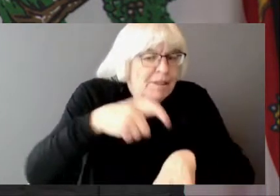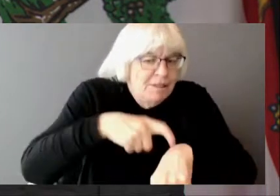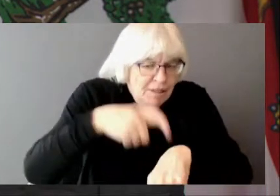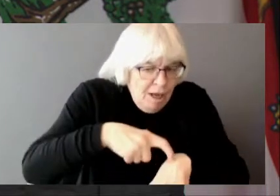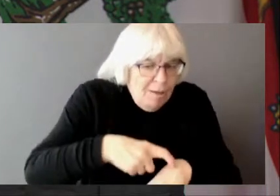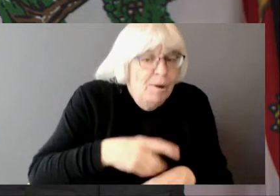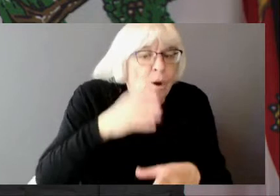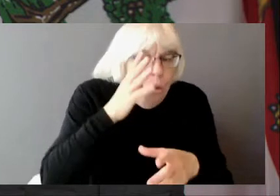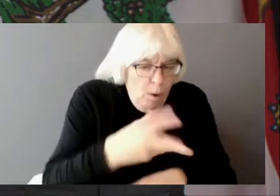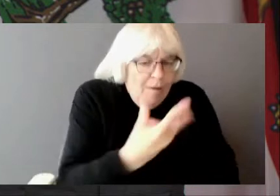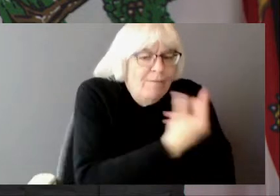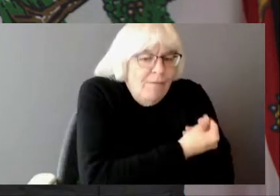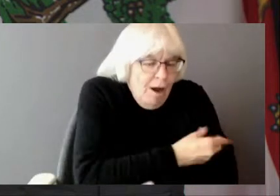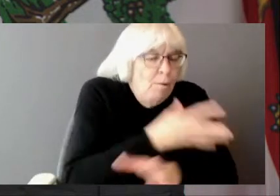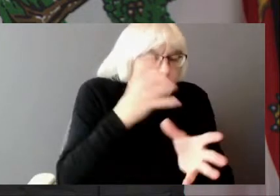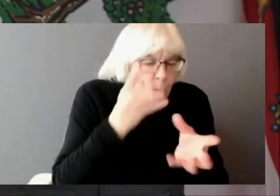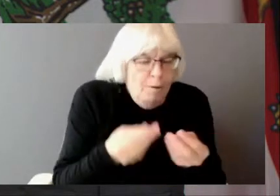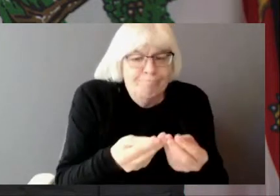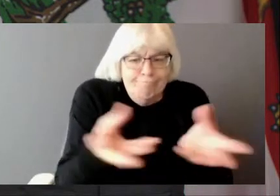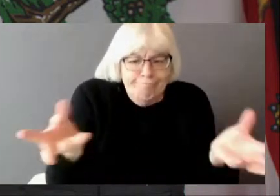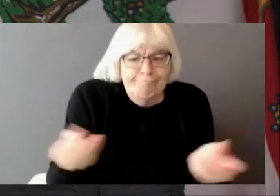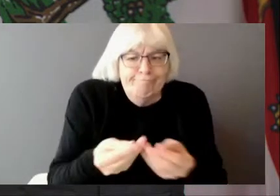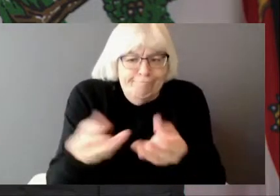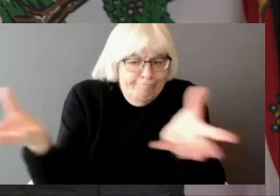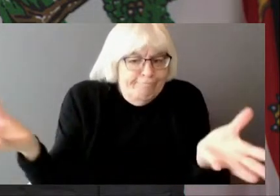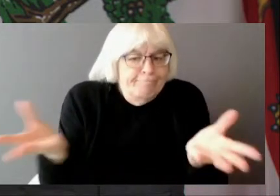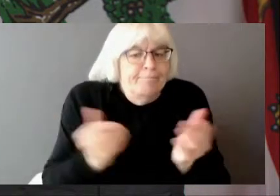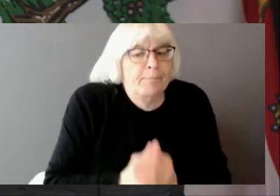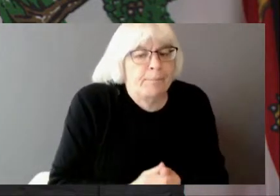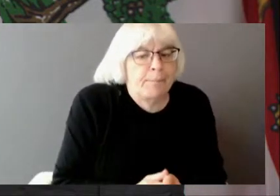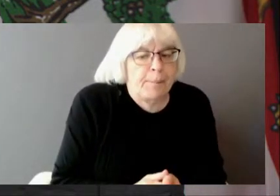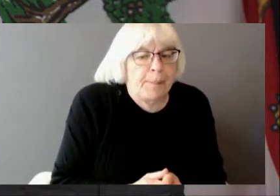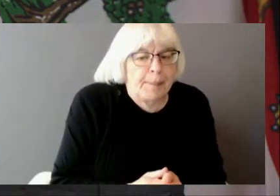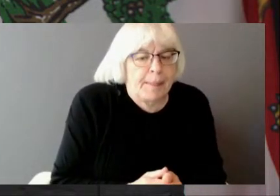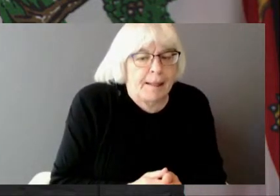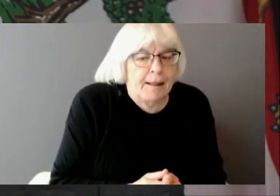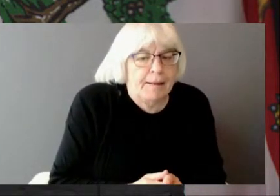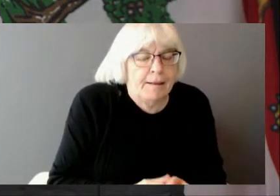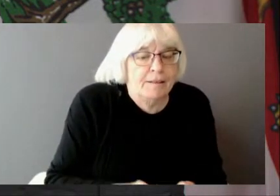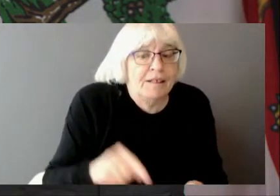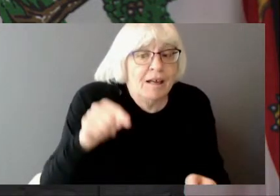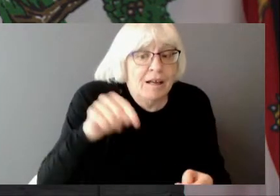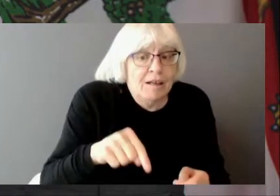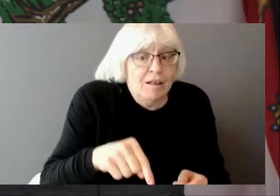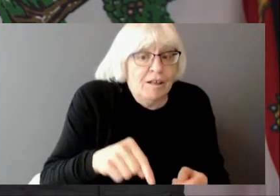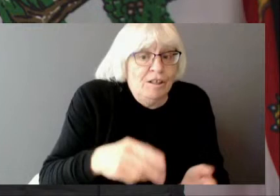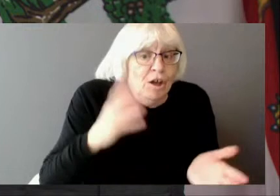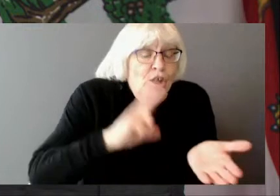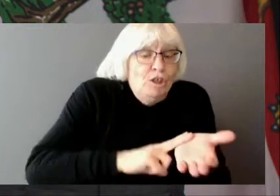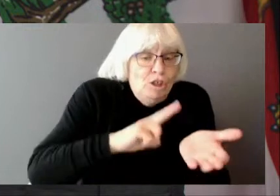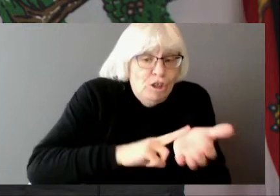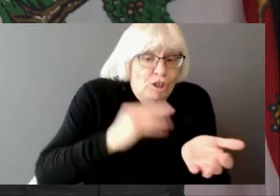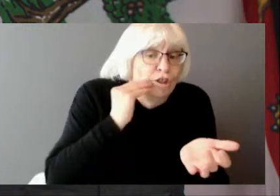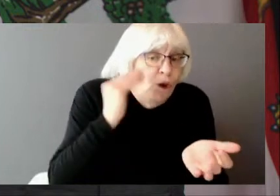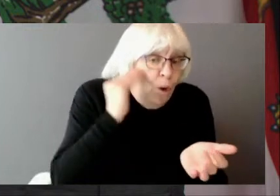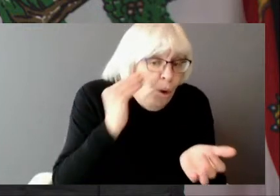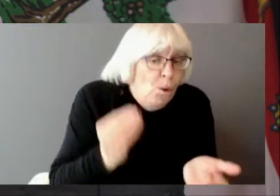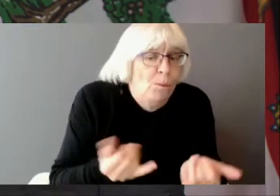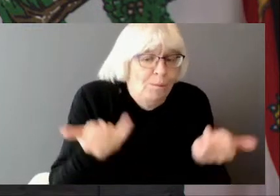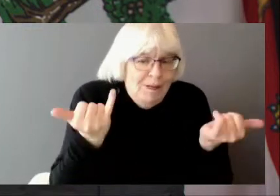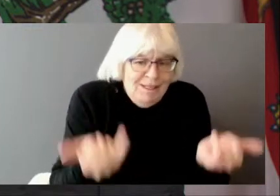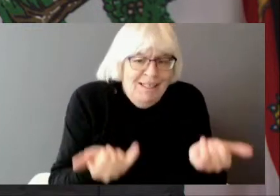Dr. Morrison mentioned, the long-term care homes on PEI have now had their second clinic for their second doses